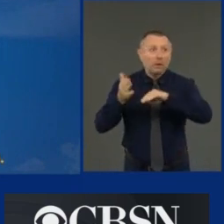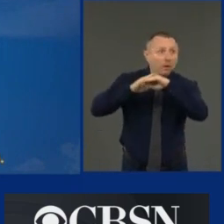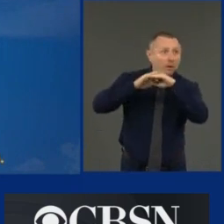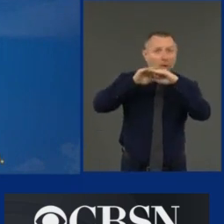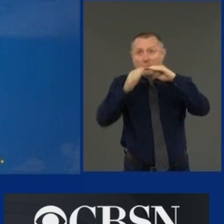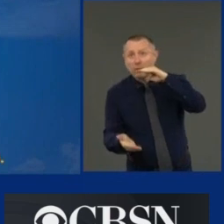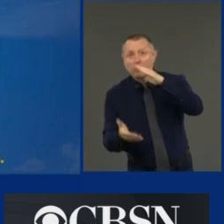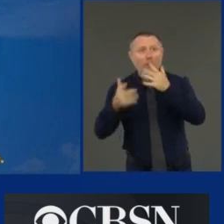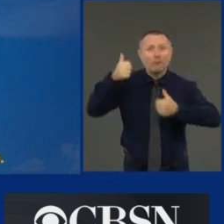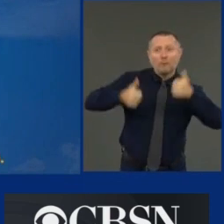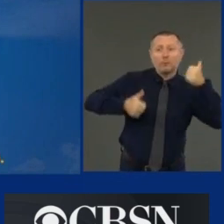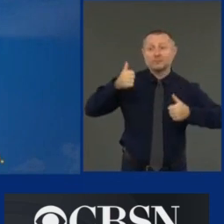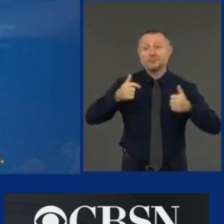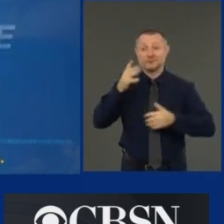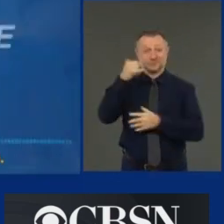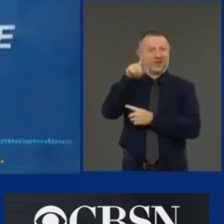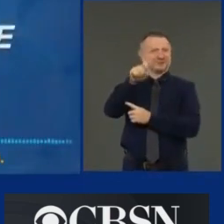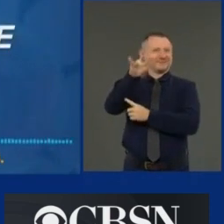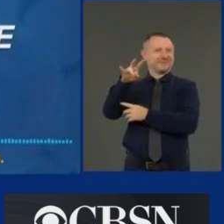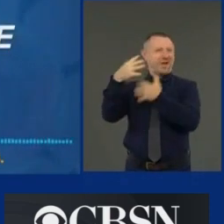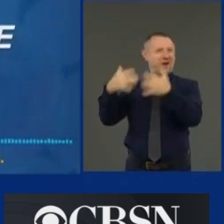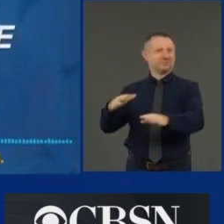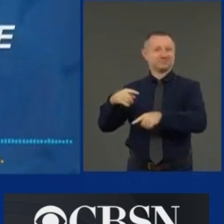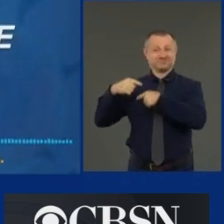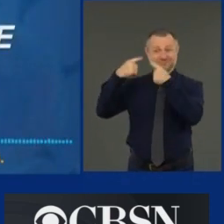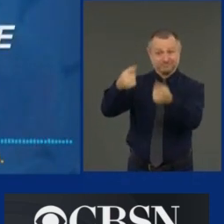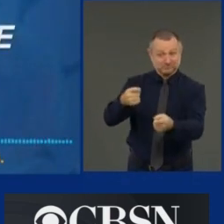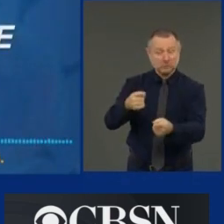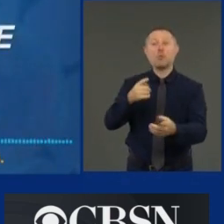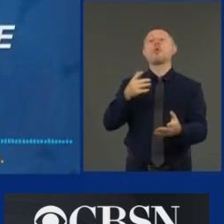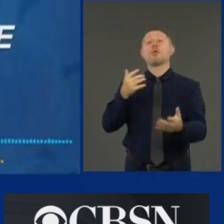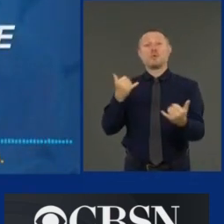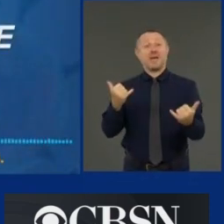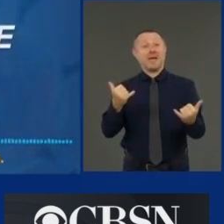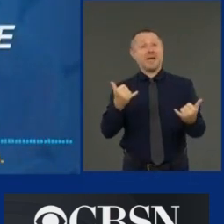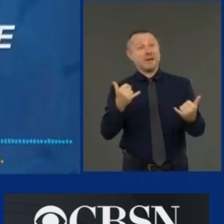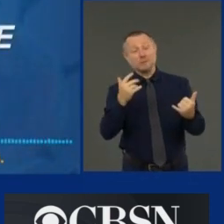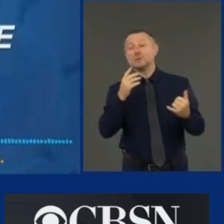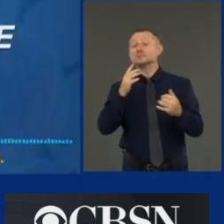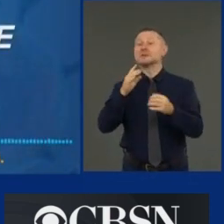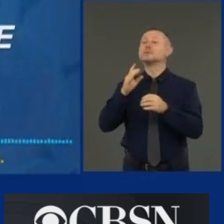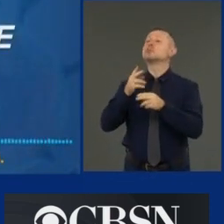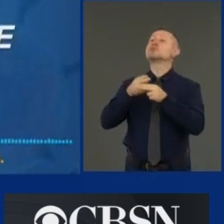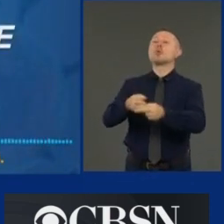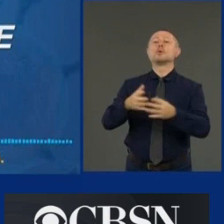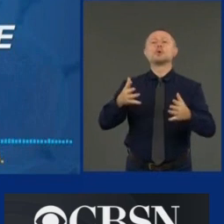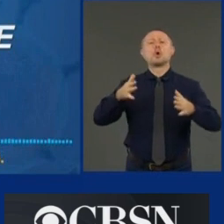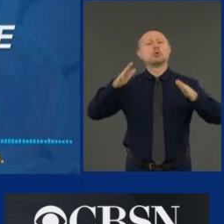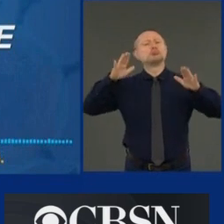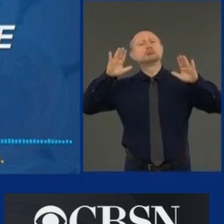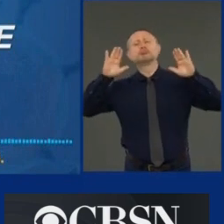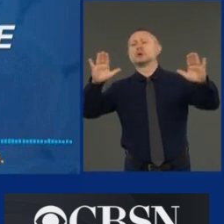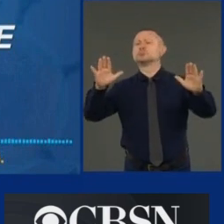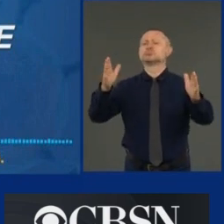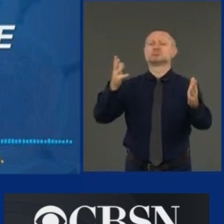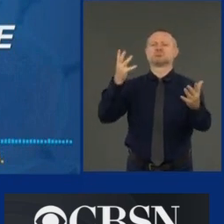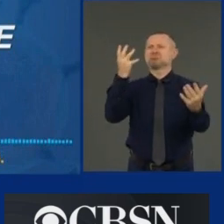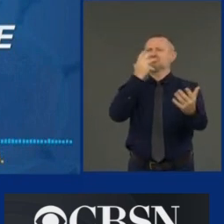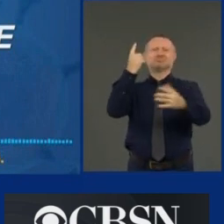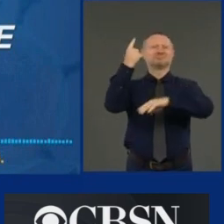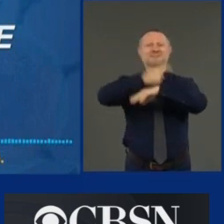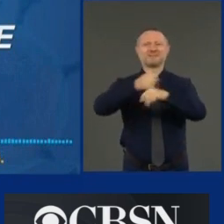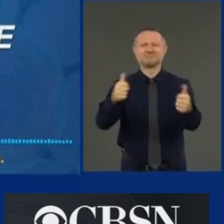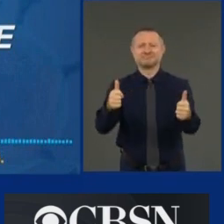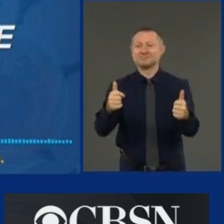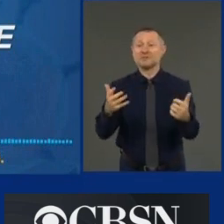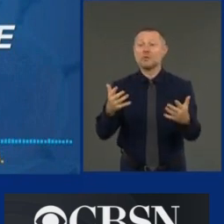kind of progress are we making? And today is a great day. It is, the infection